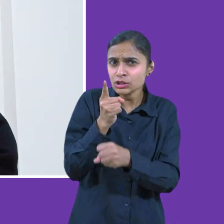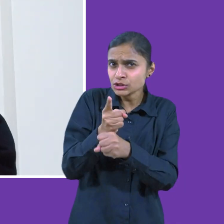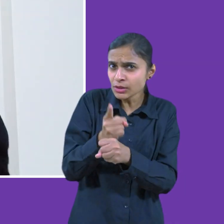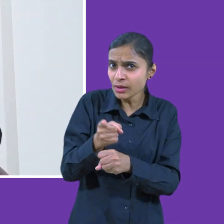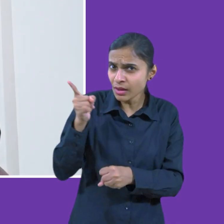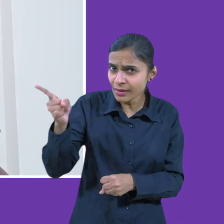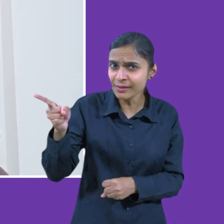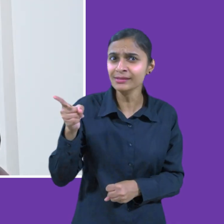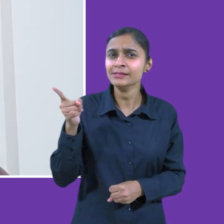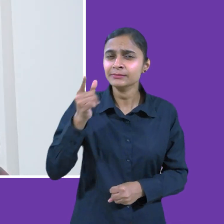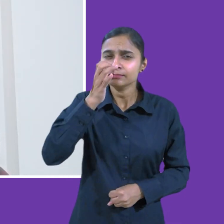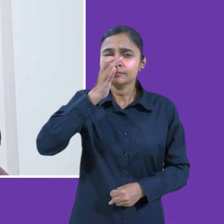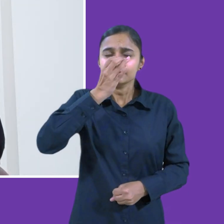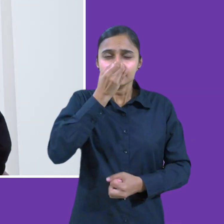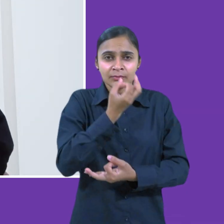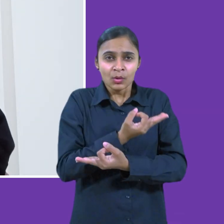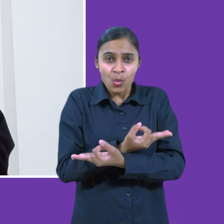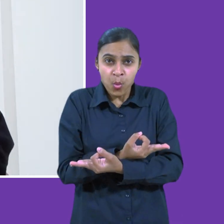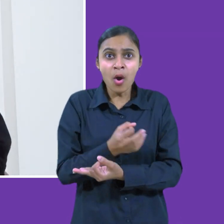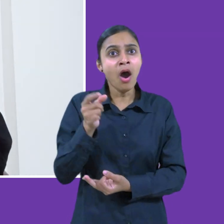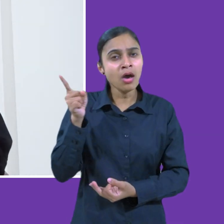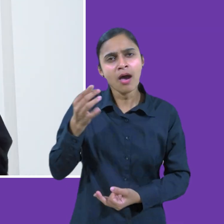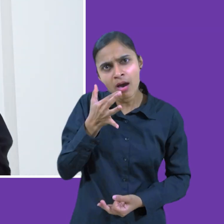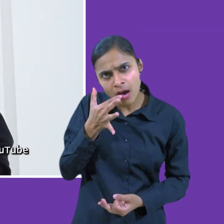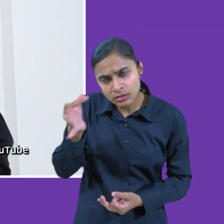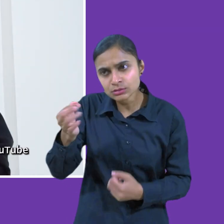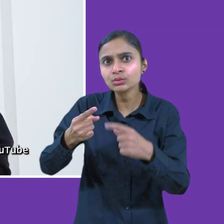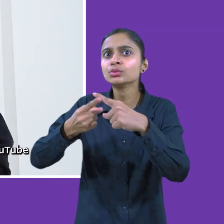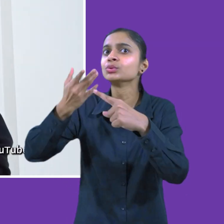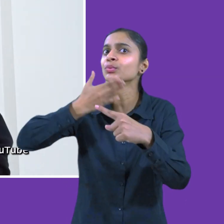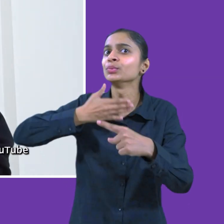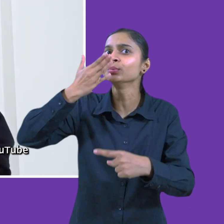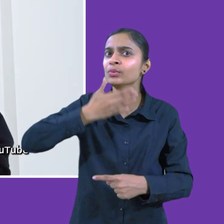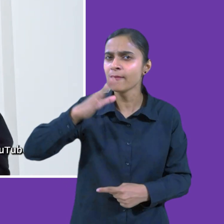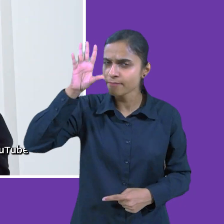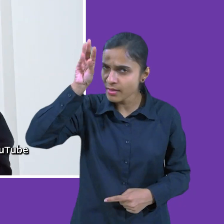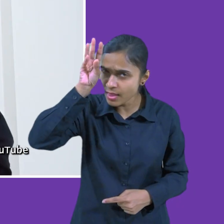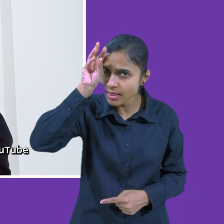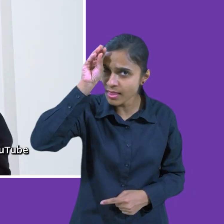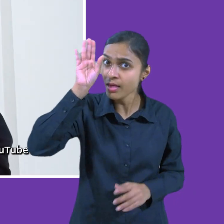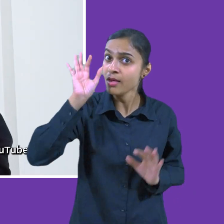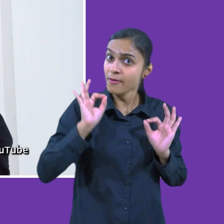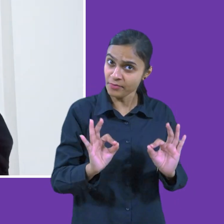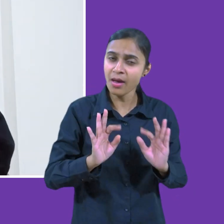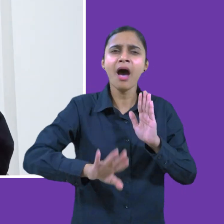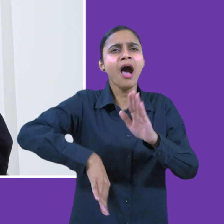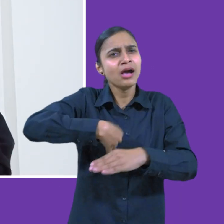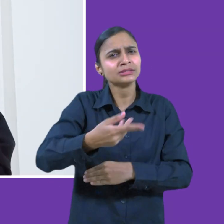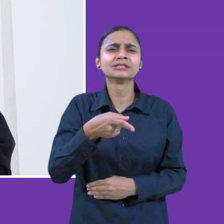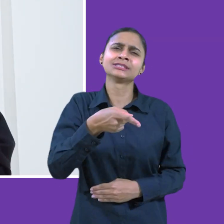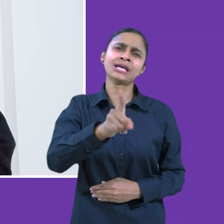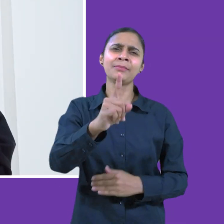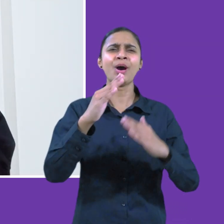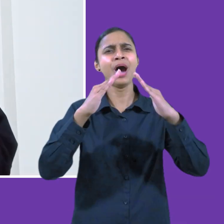exercises. And also you have online self-help videos also on YouTube from various experts which you can pick out